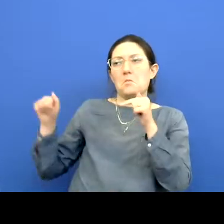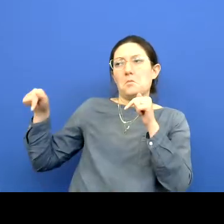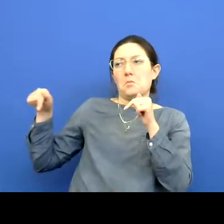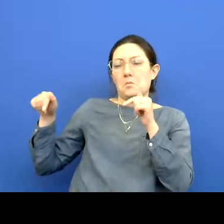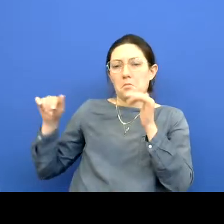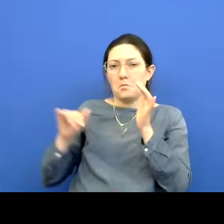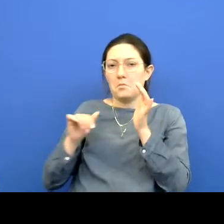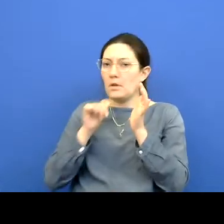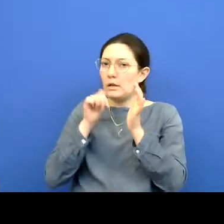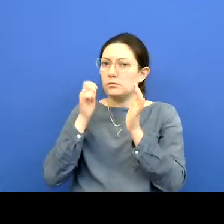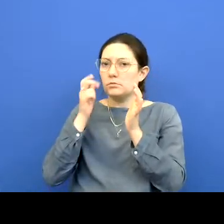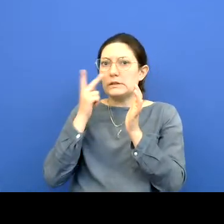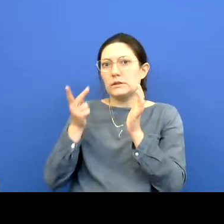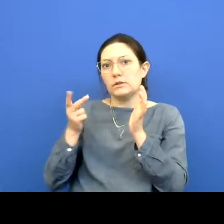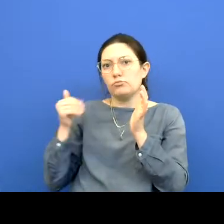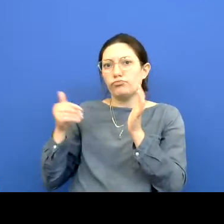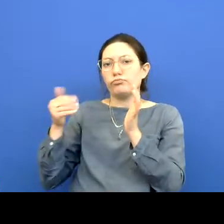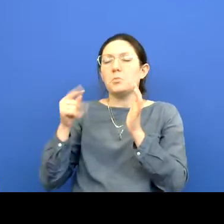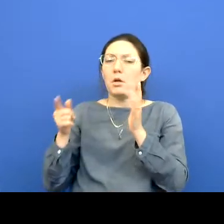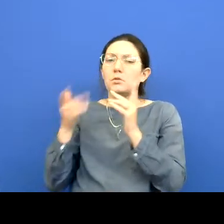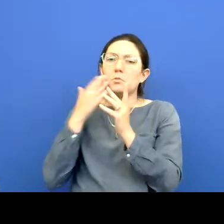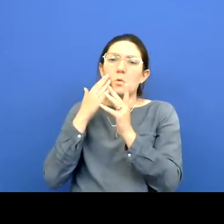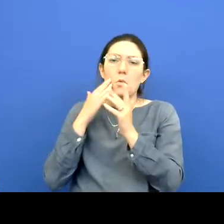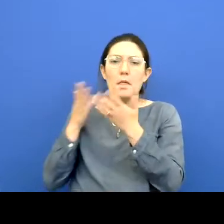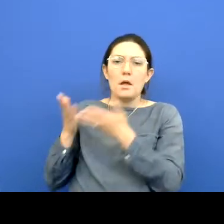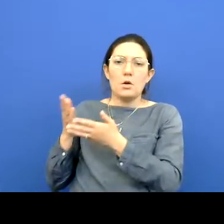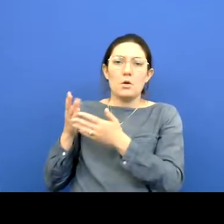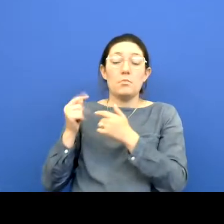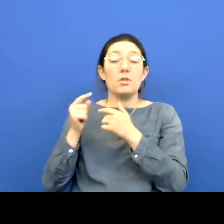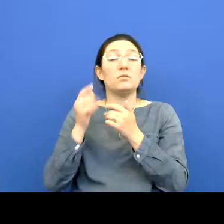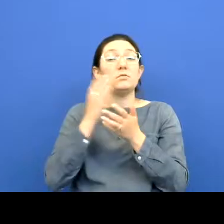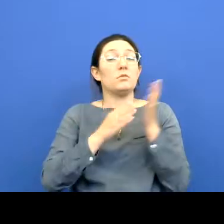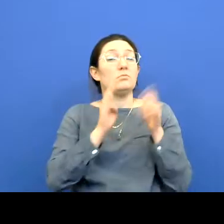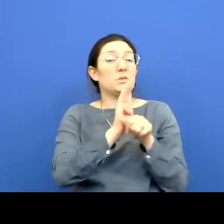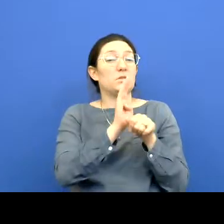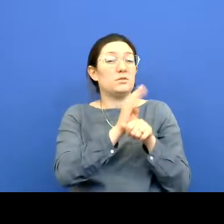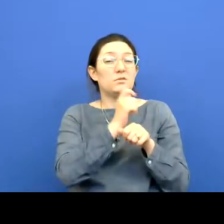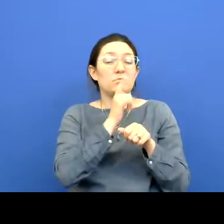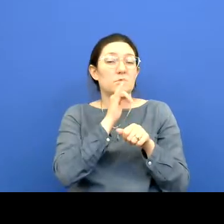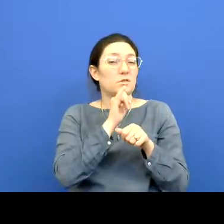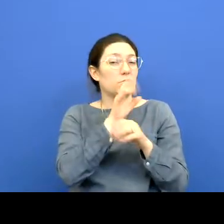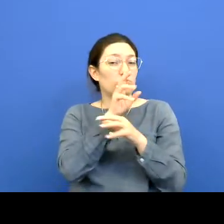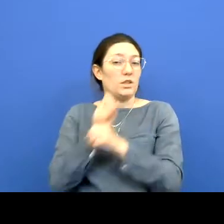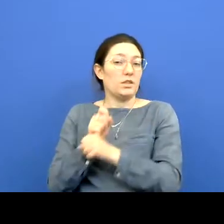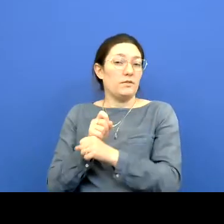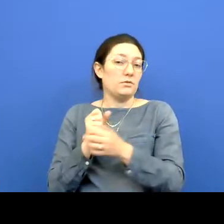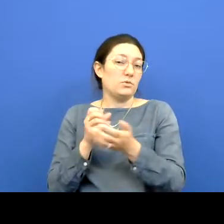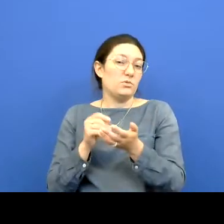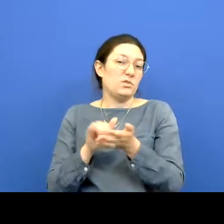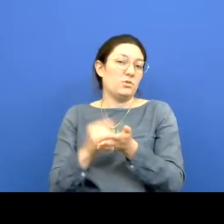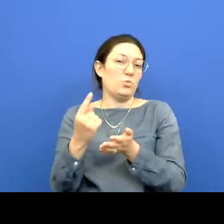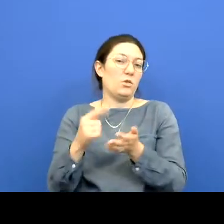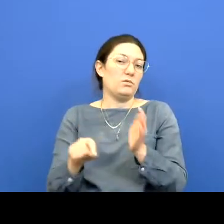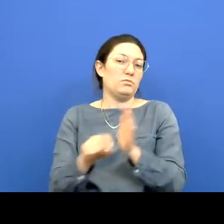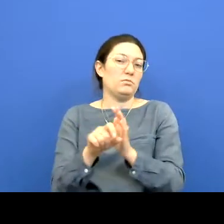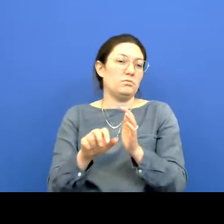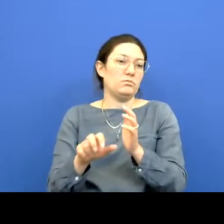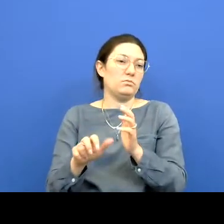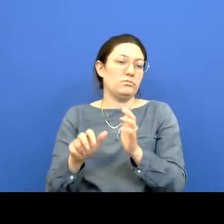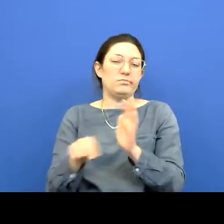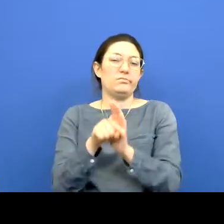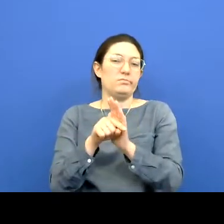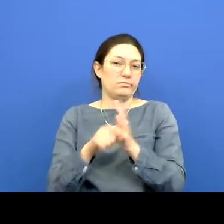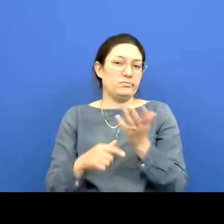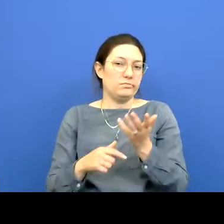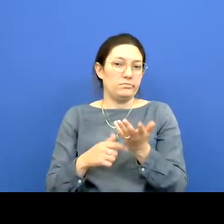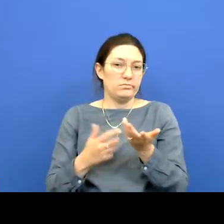it. But for some businesses, it's not all that attractive, which I think is going to be part of why